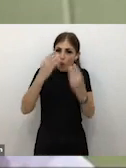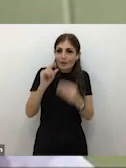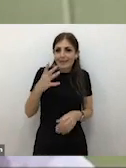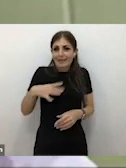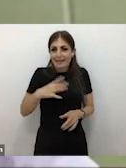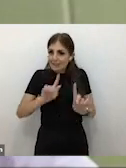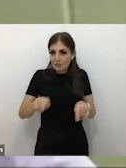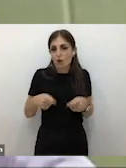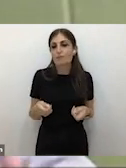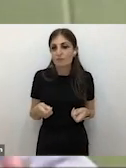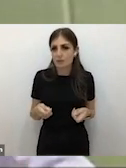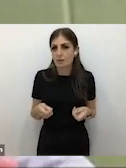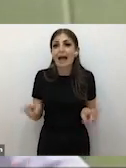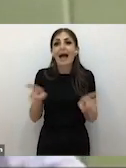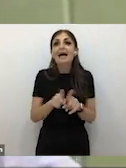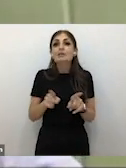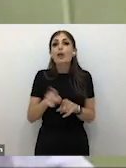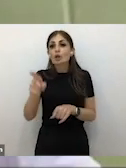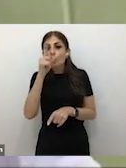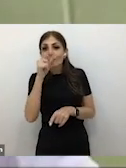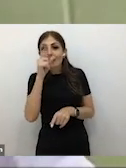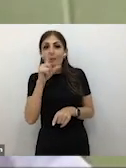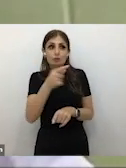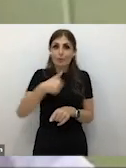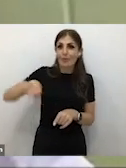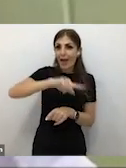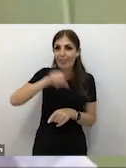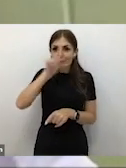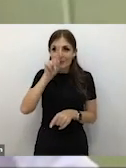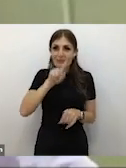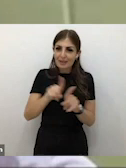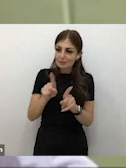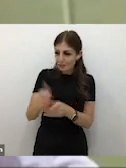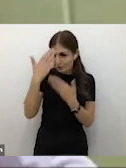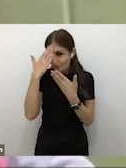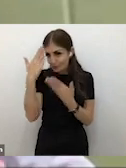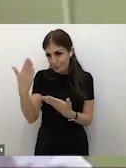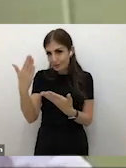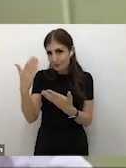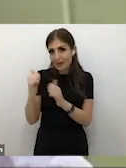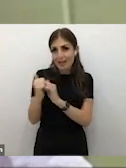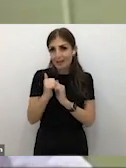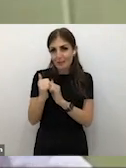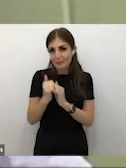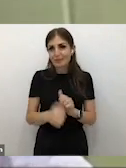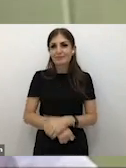program offers you, and that you're also going to be able to do that with everybody else in the program in a really respectful and collaborative